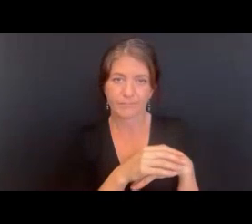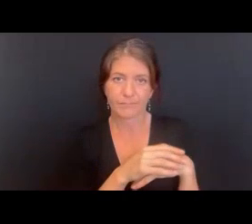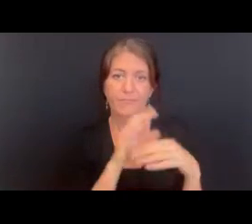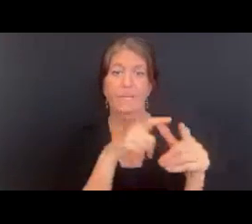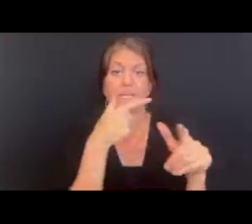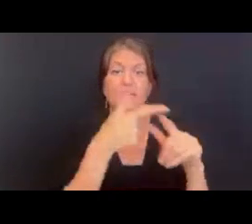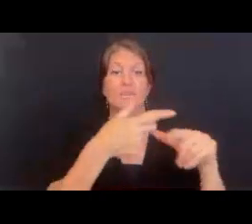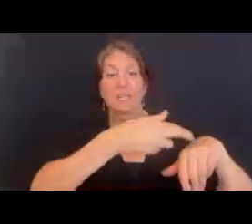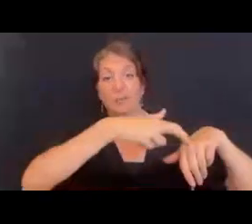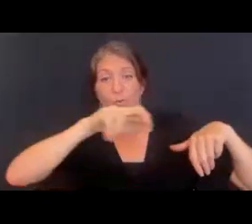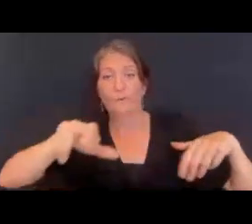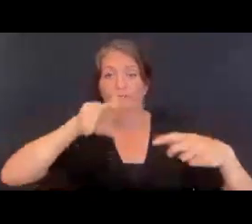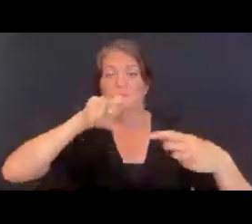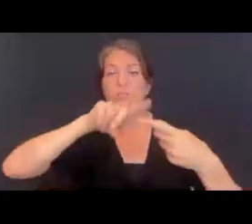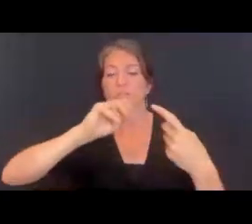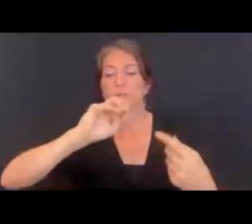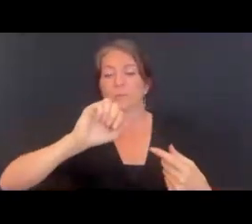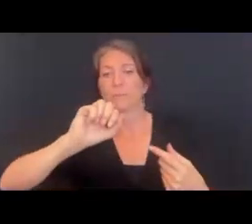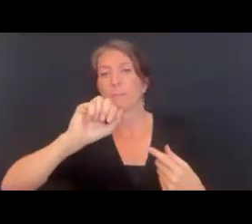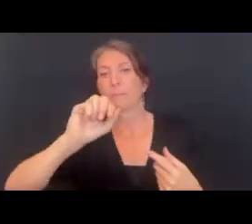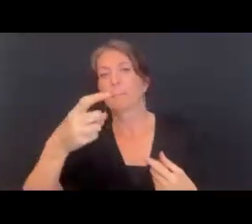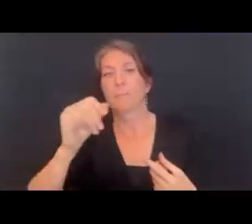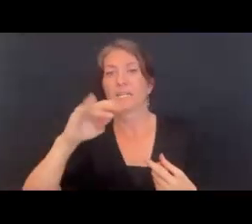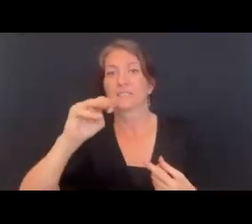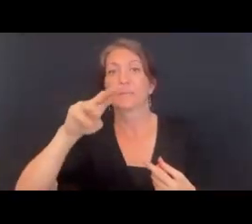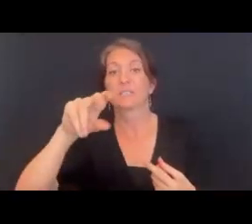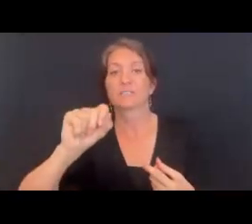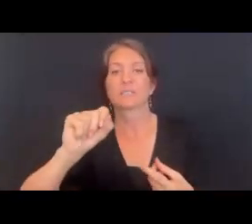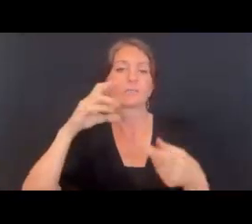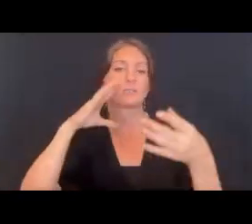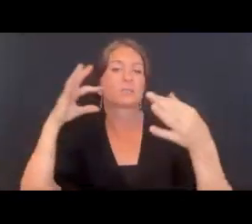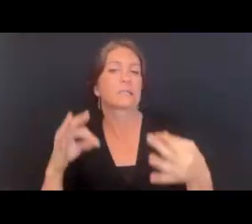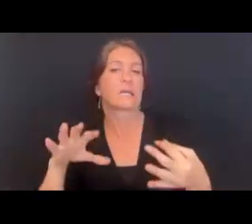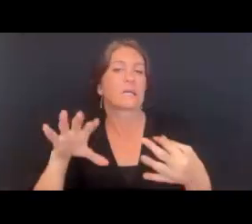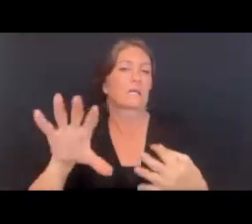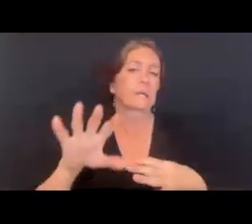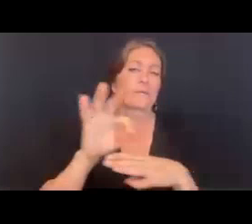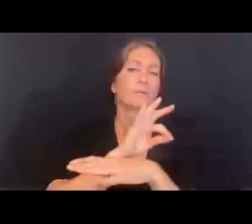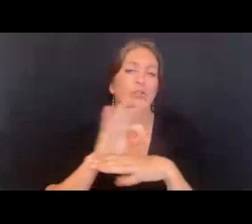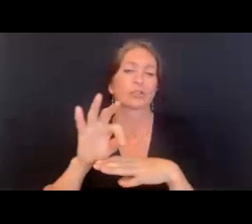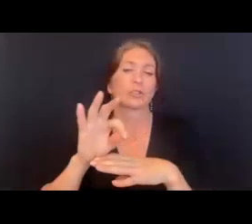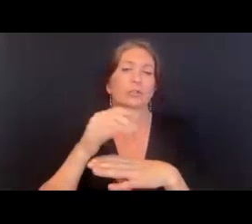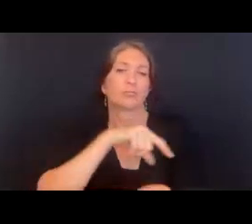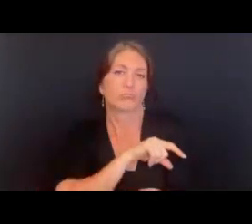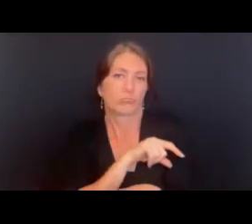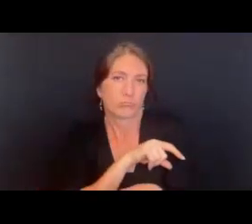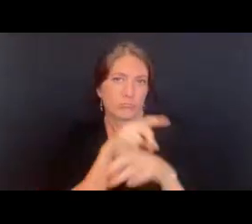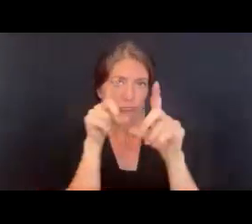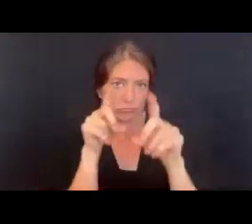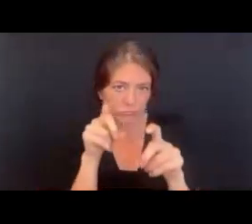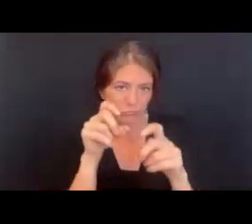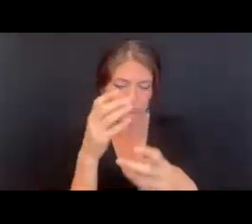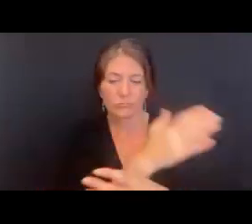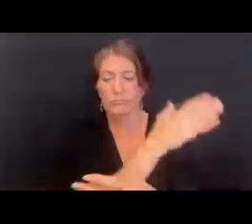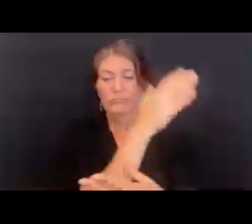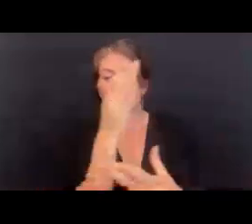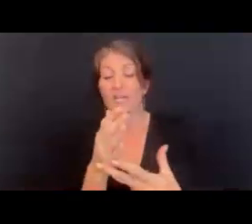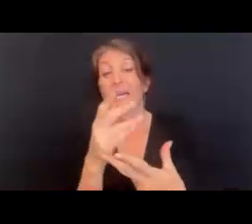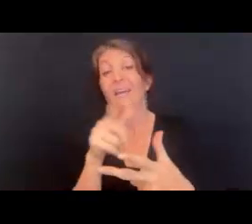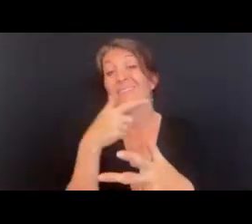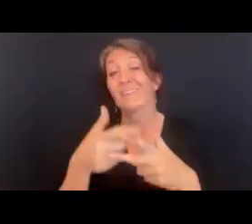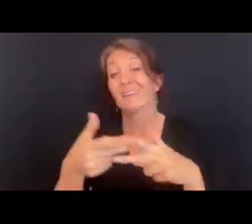gets sent to Maximus to conduct the functional eligibility assessment. After which a referral may or may not be